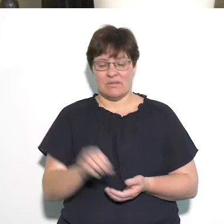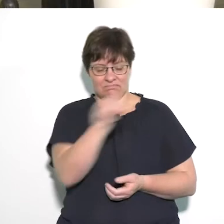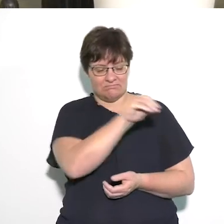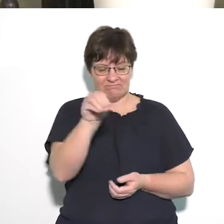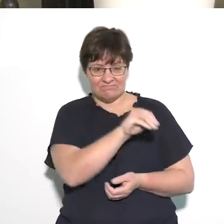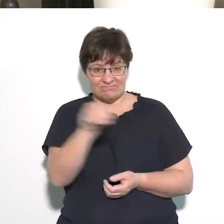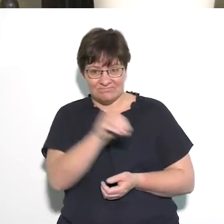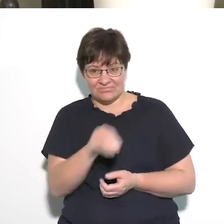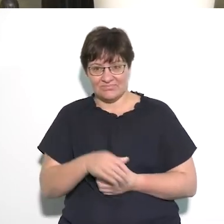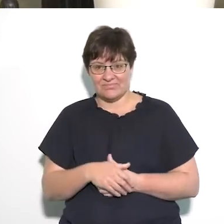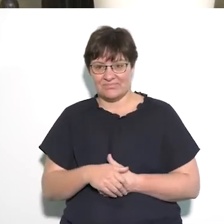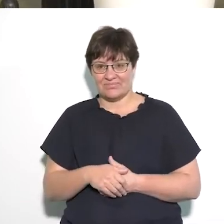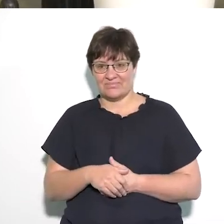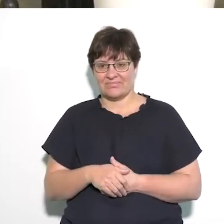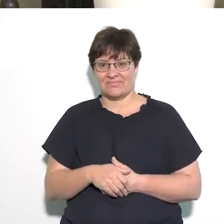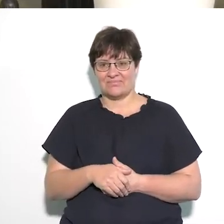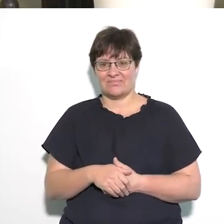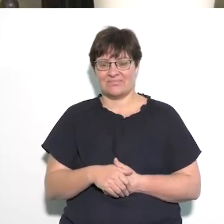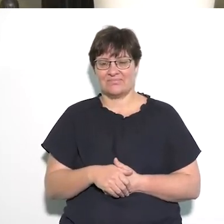little twirly-whirlies.